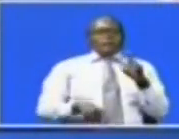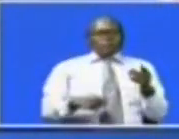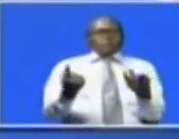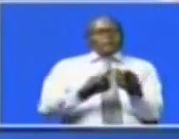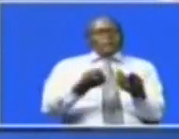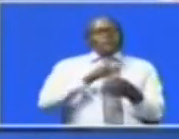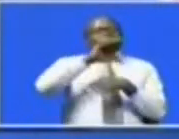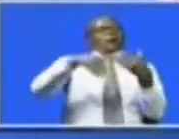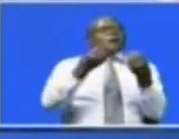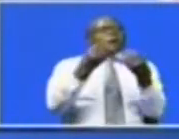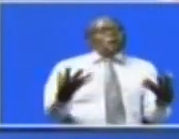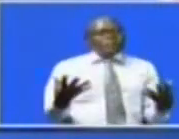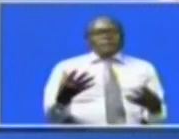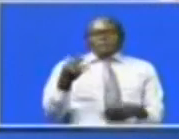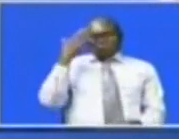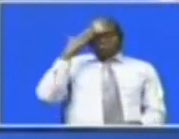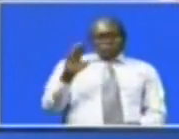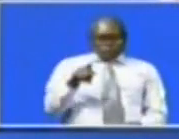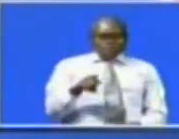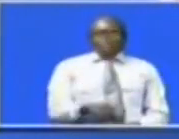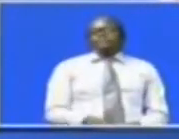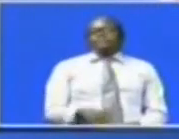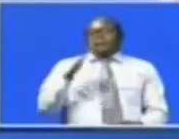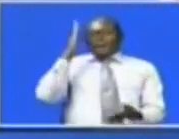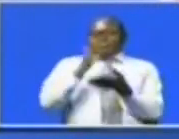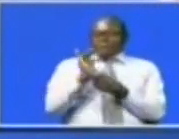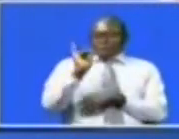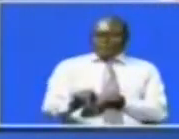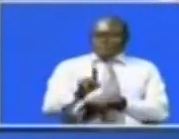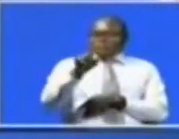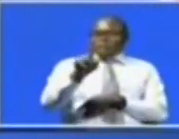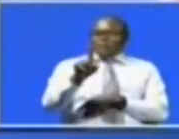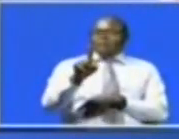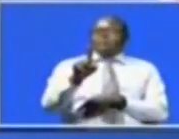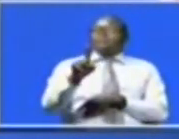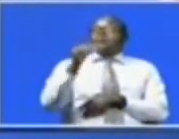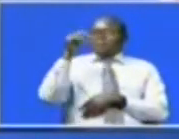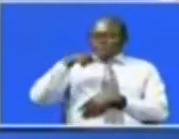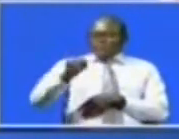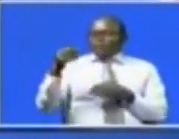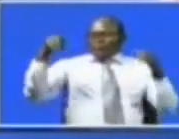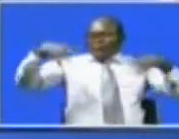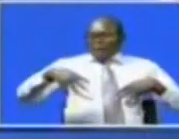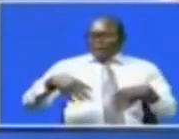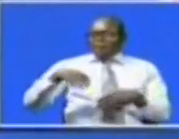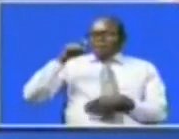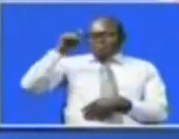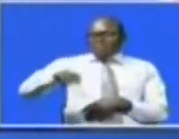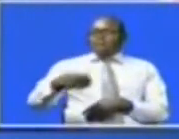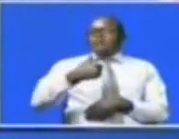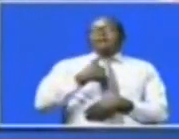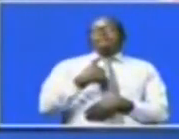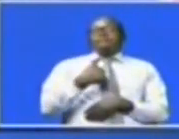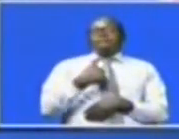for in the name of reservists. And I believe that is why Fazu is very clear that there will be a lot